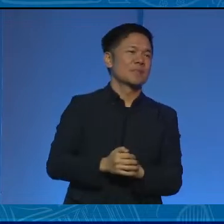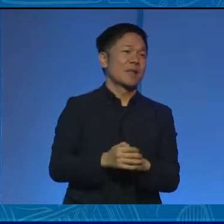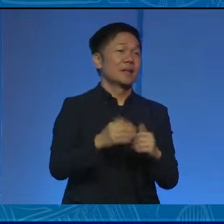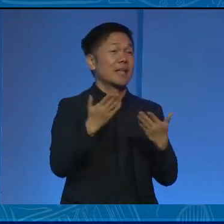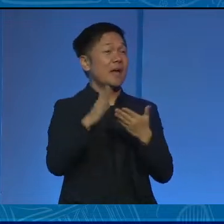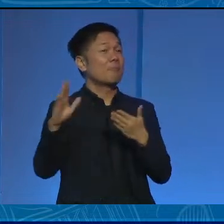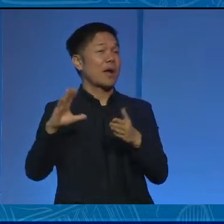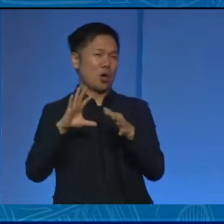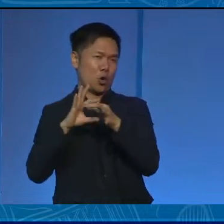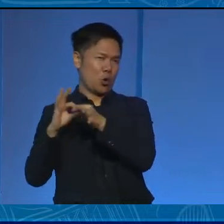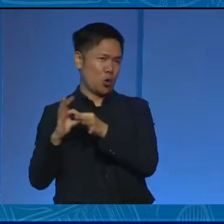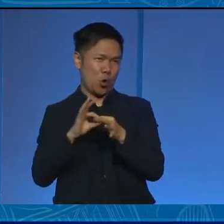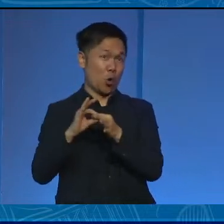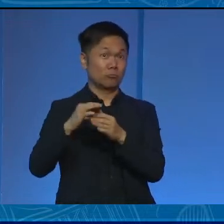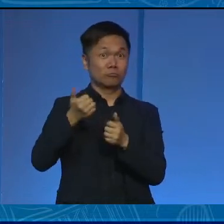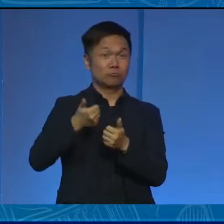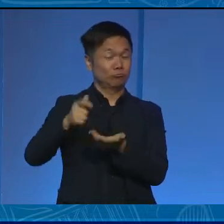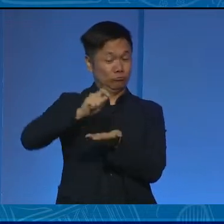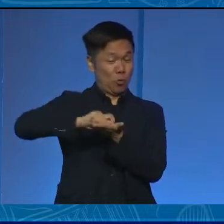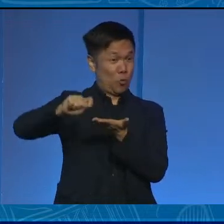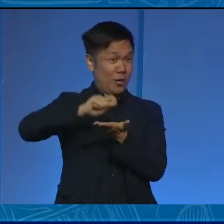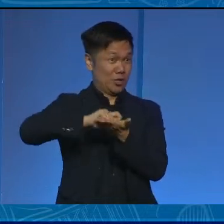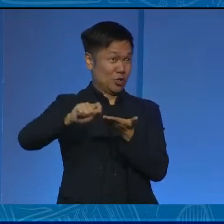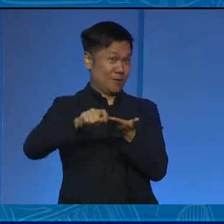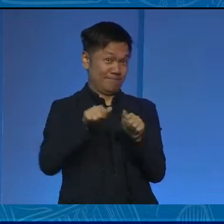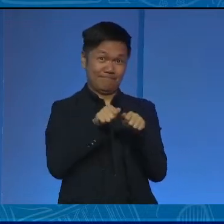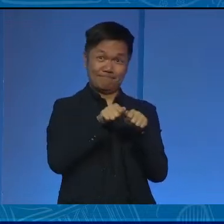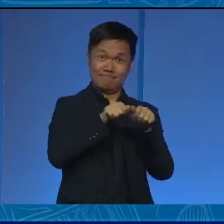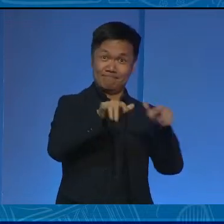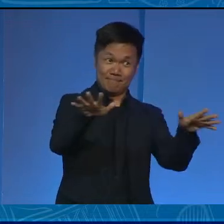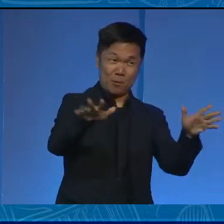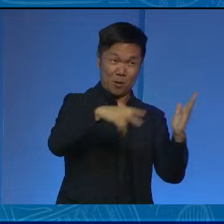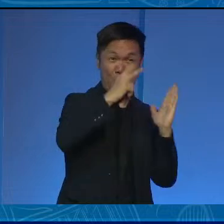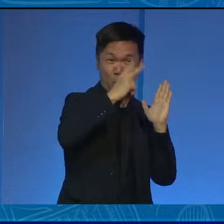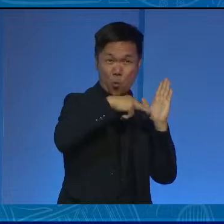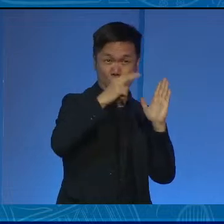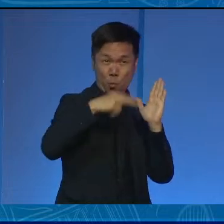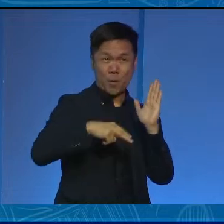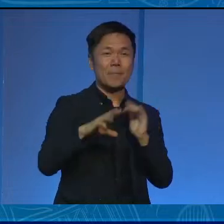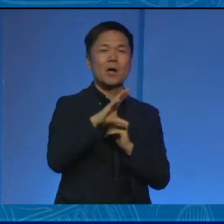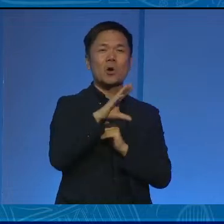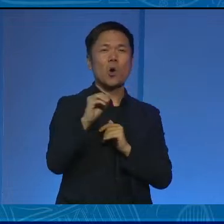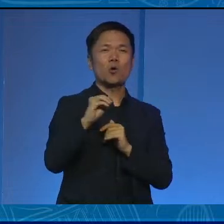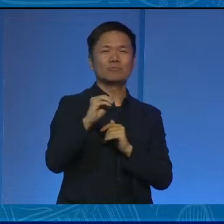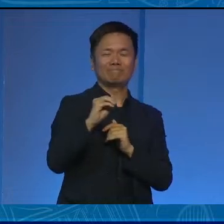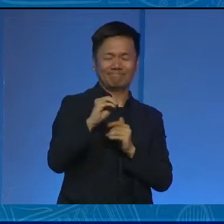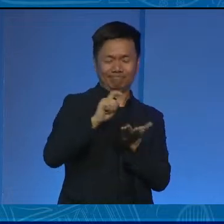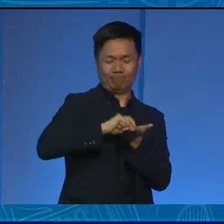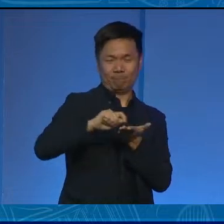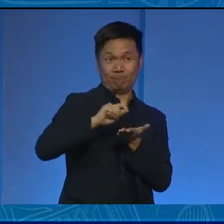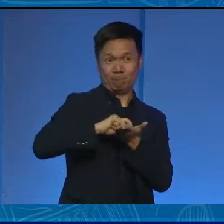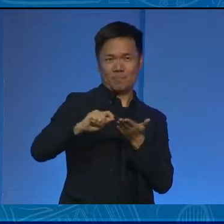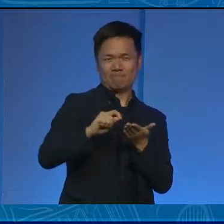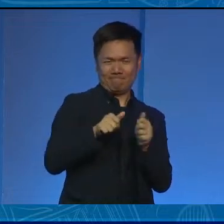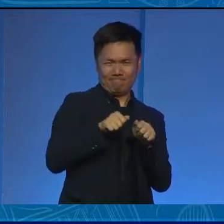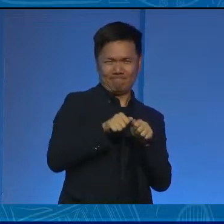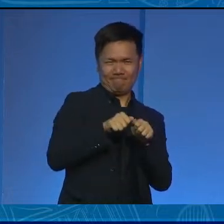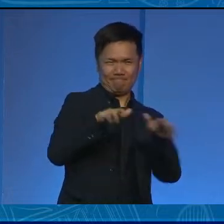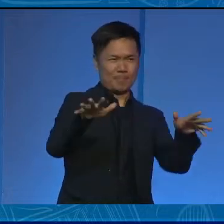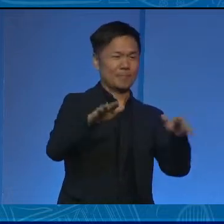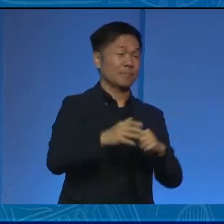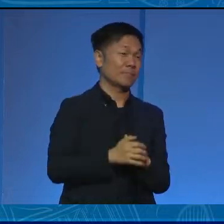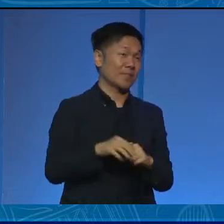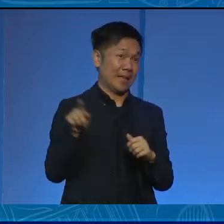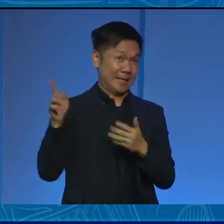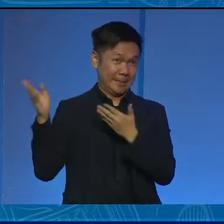which I encourage you all to read. Without repeating what is in it and what Secretary Loizaga said earlier,